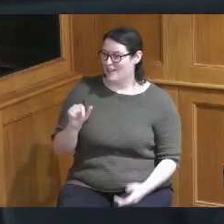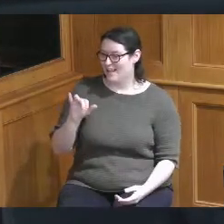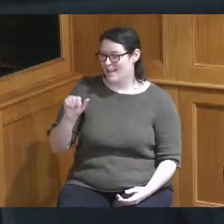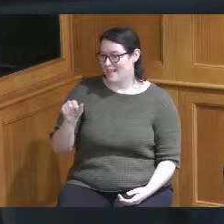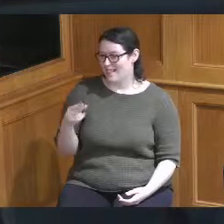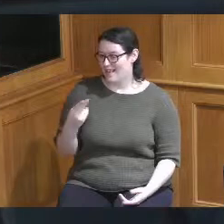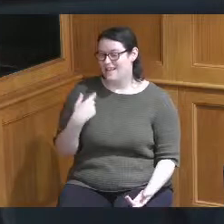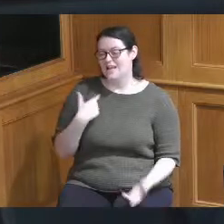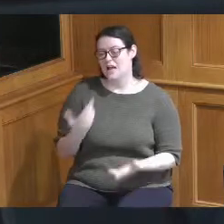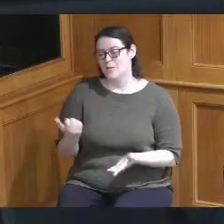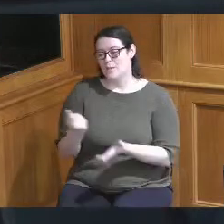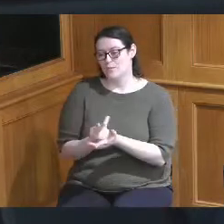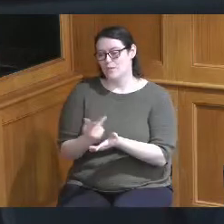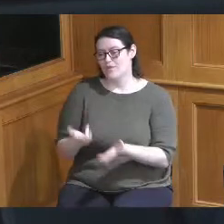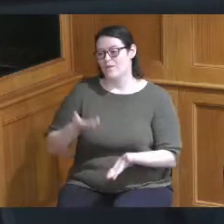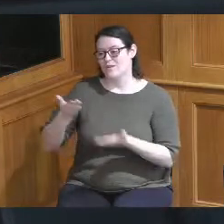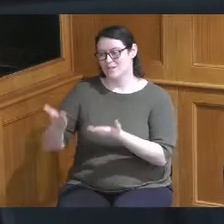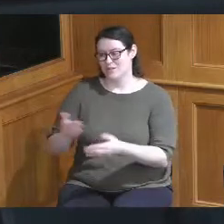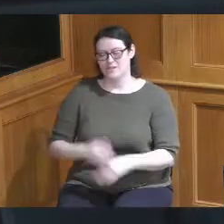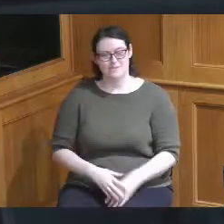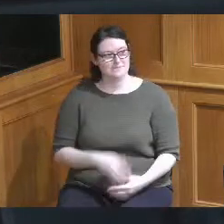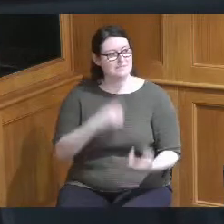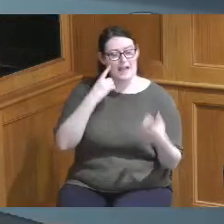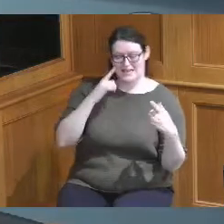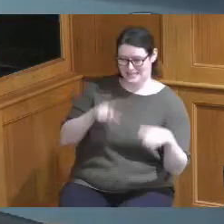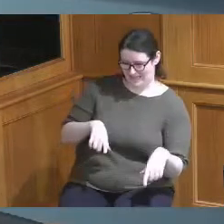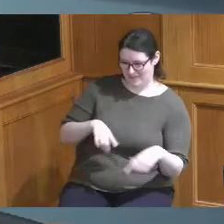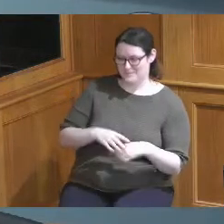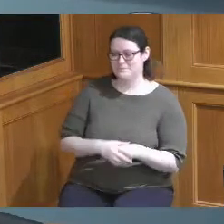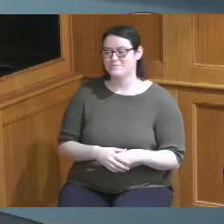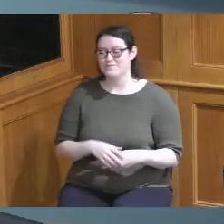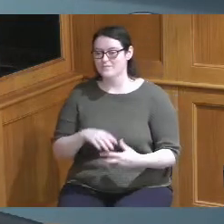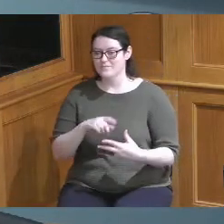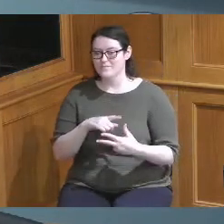move that we approve of the resolution. Second.